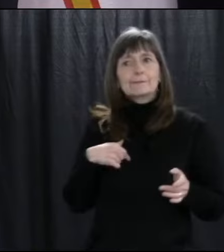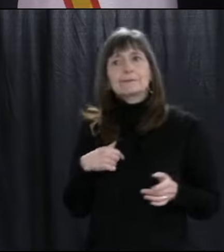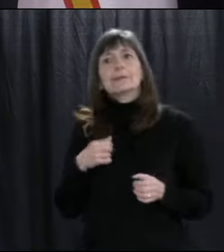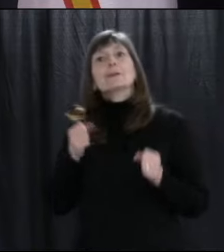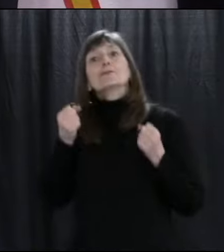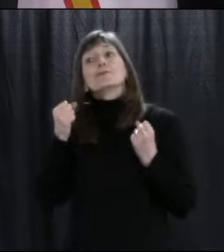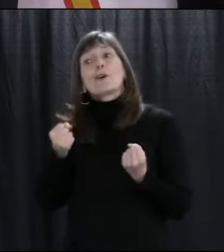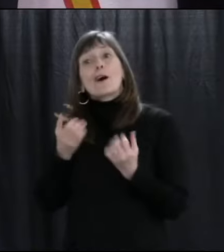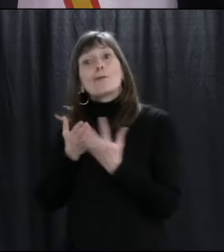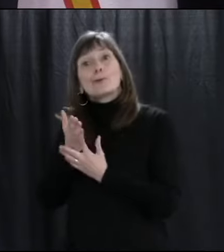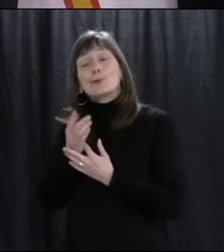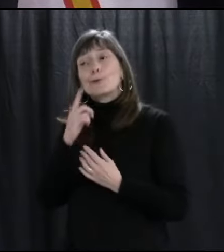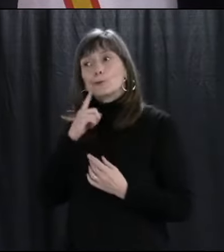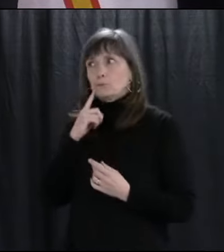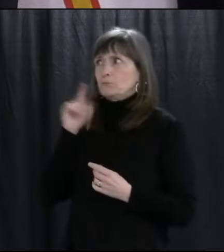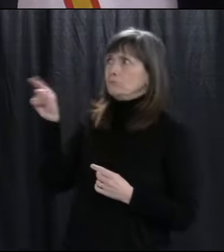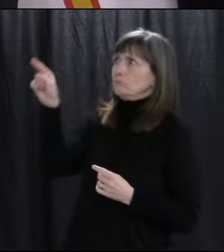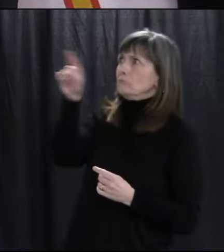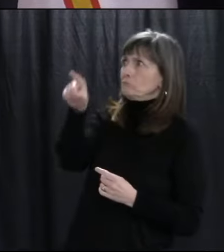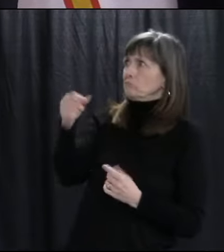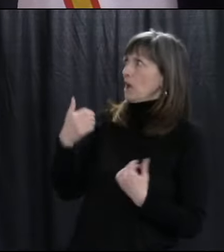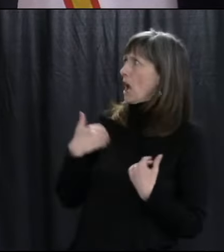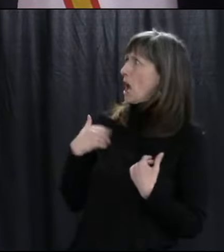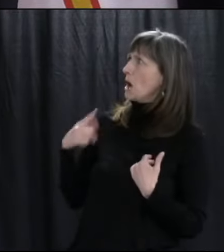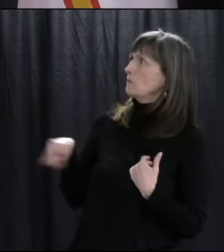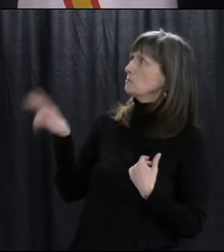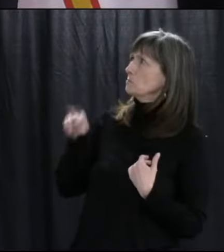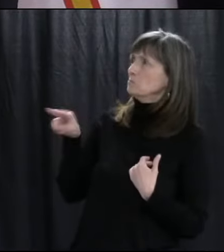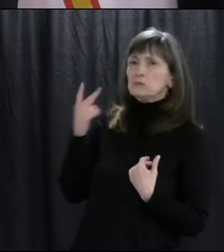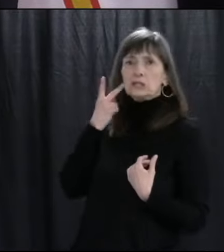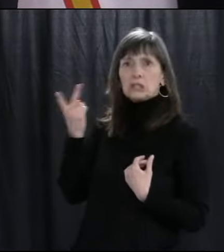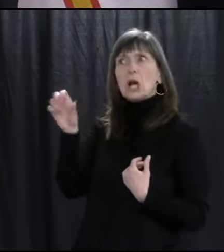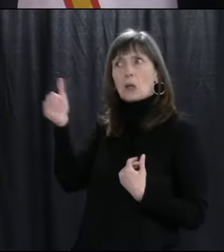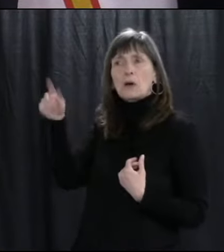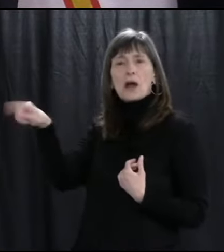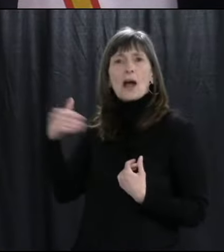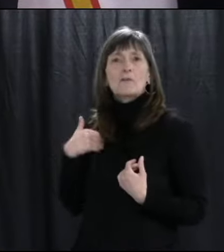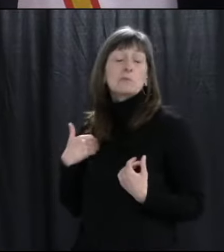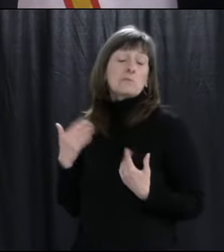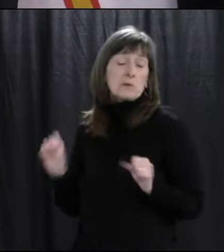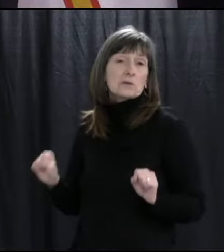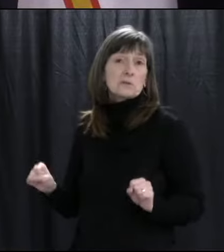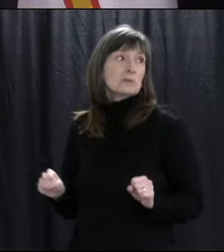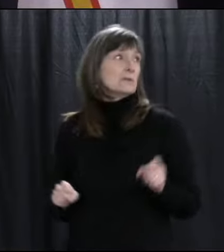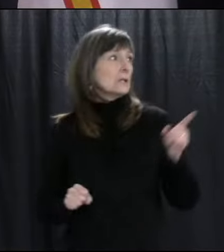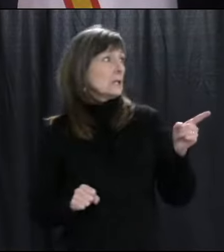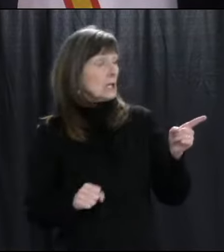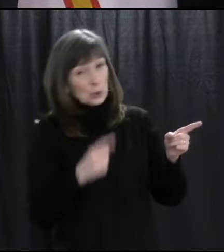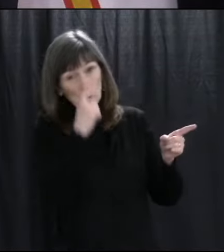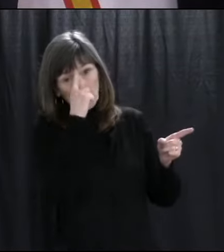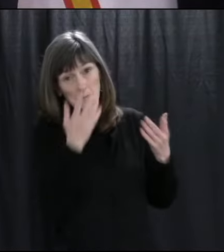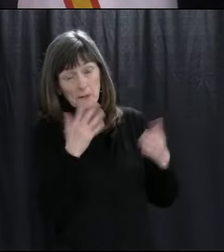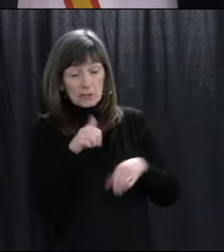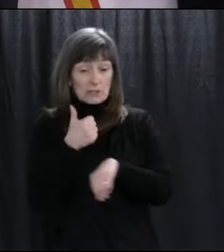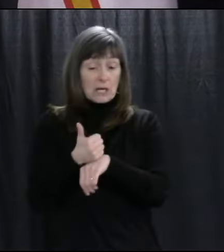in other jurisdictions, and everything is under consideration at this time. Are there any chance those might take place at schools?